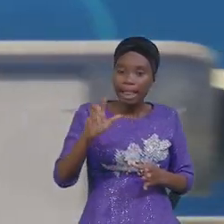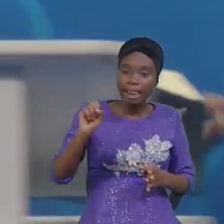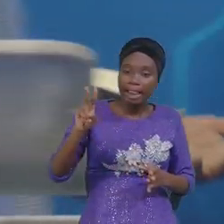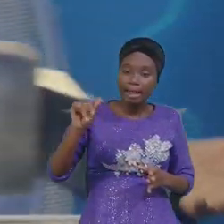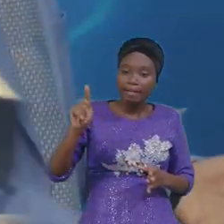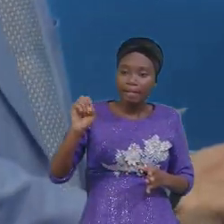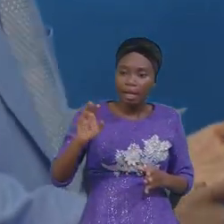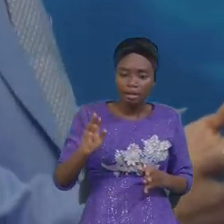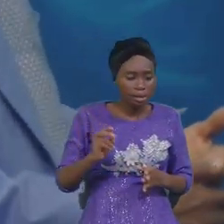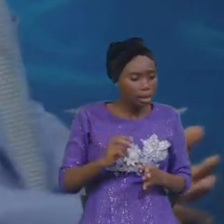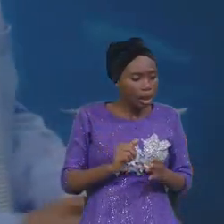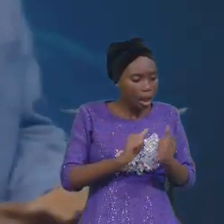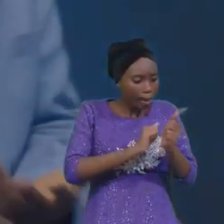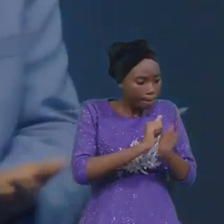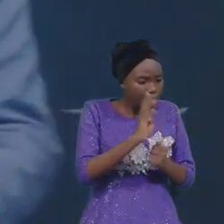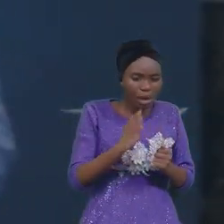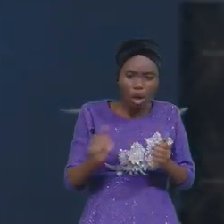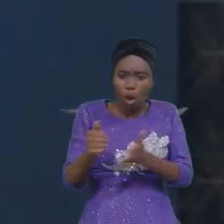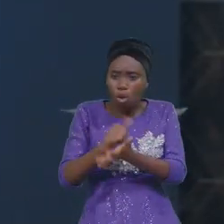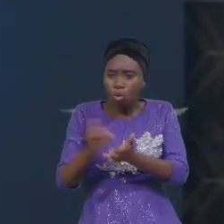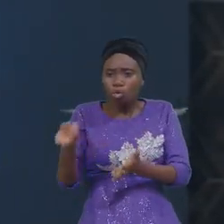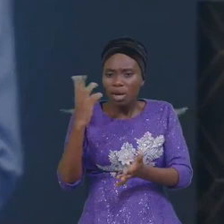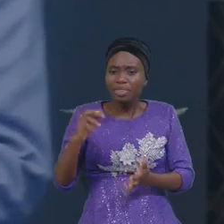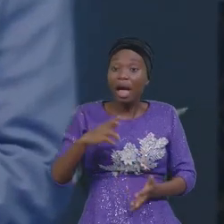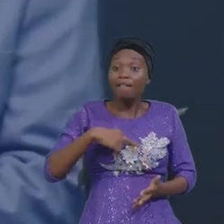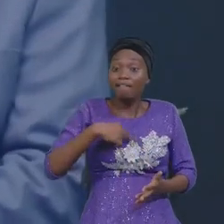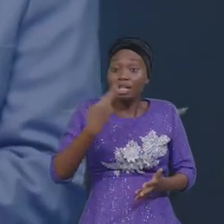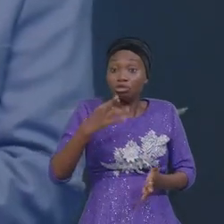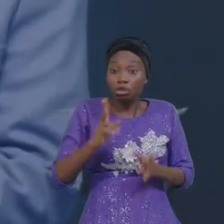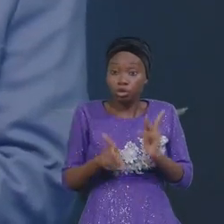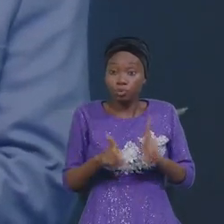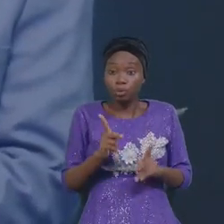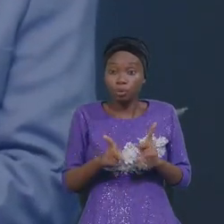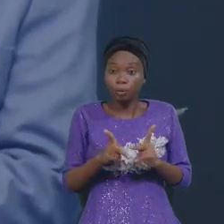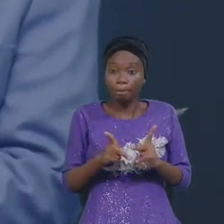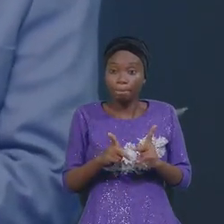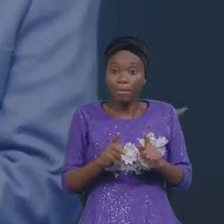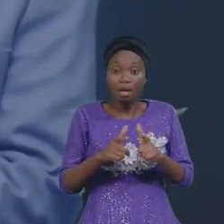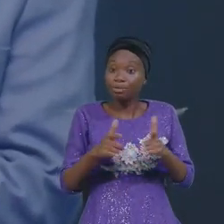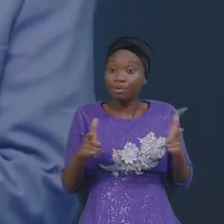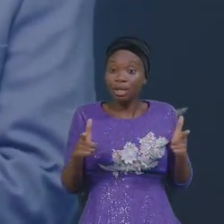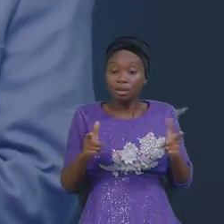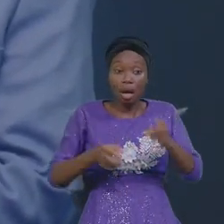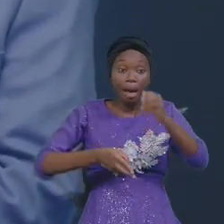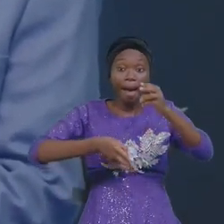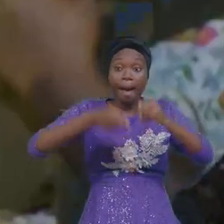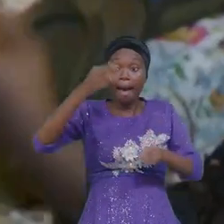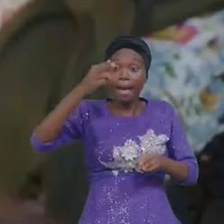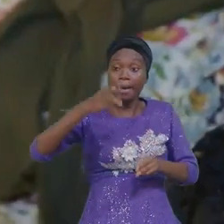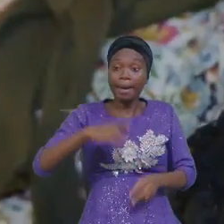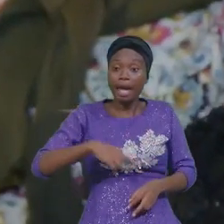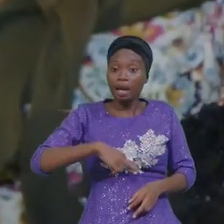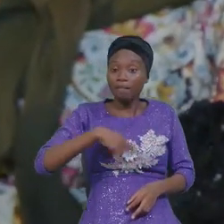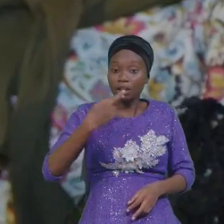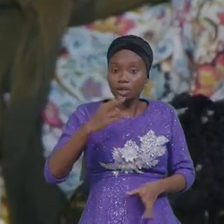by. Those were the religious people, great high religious people